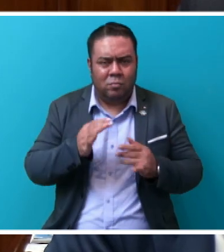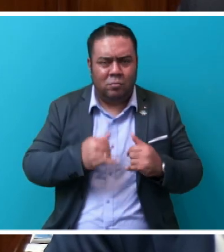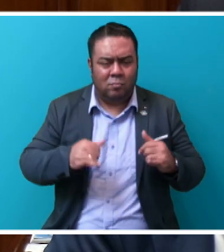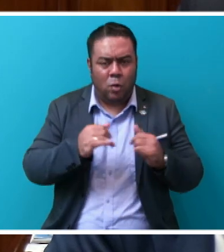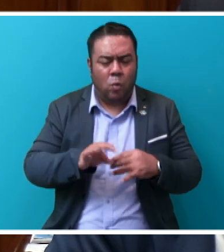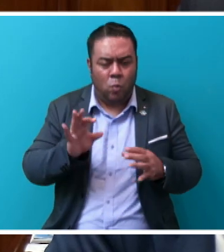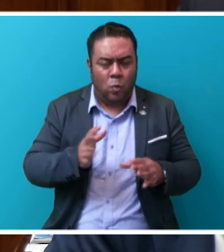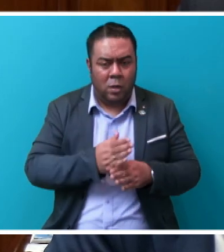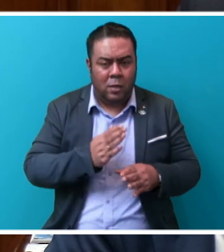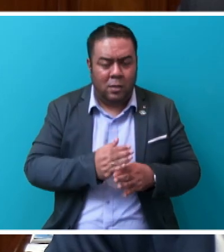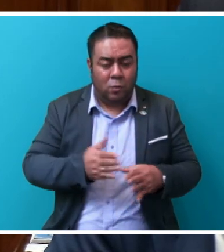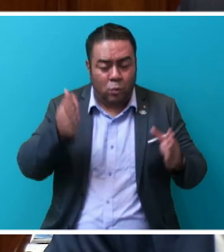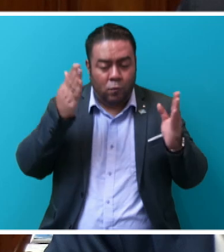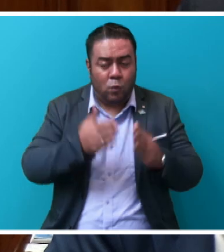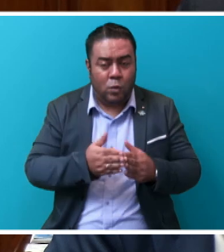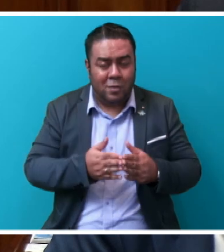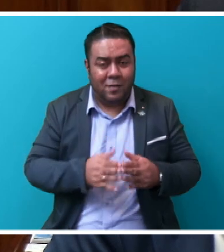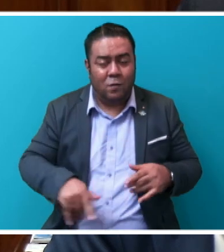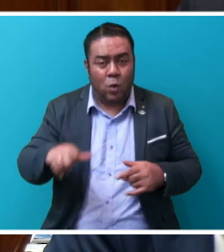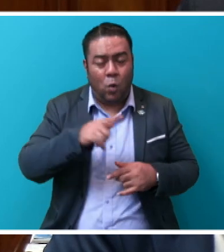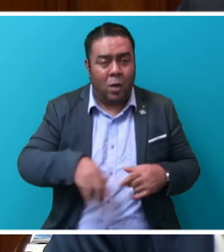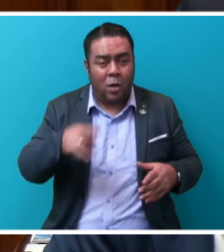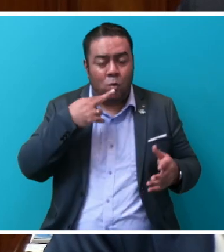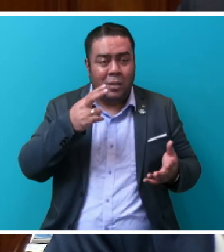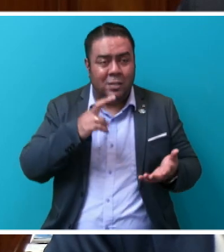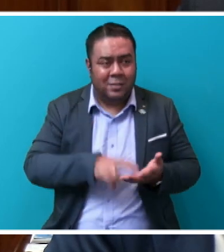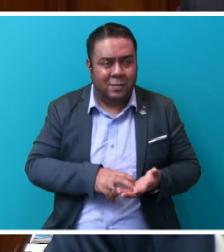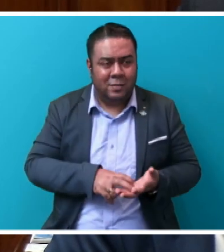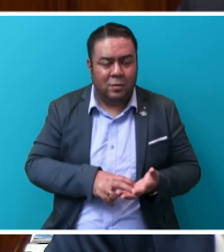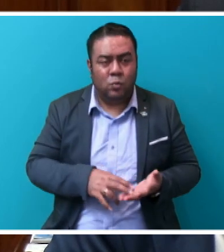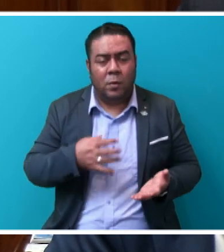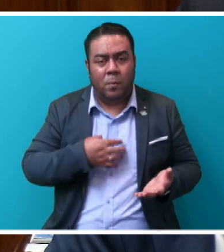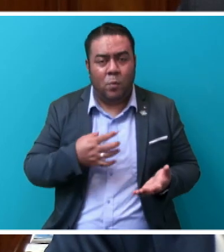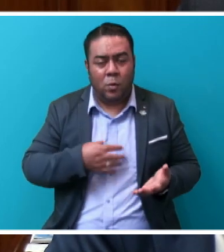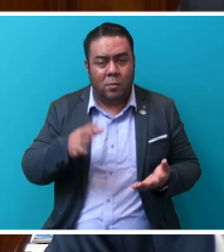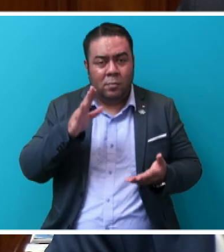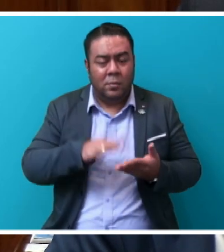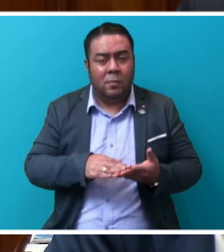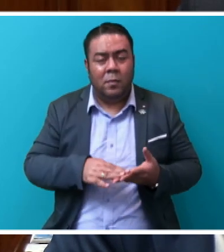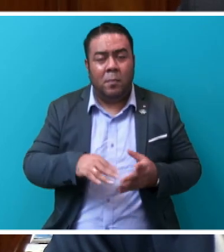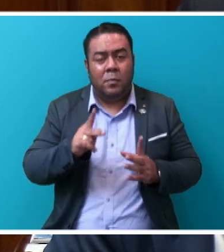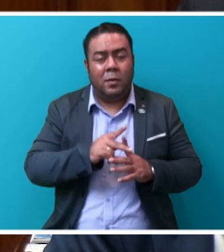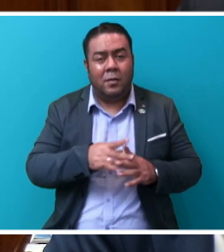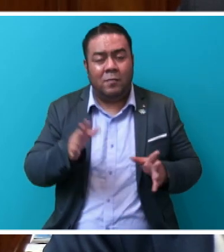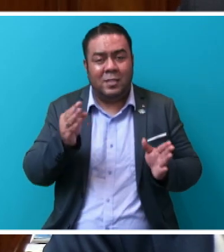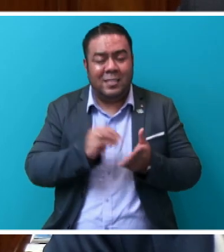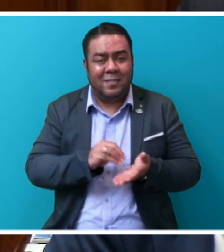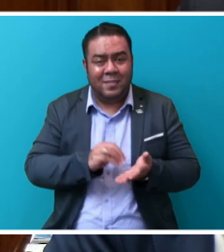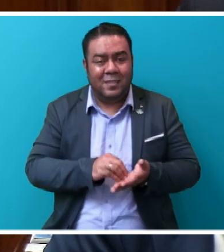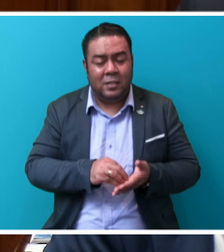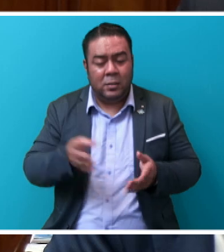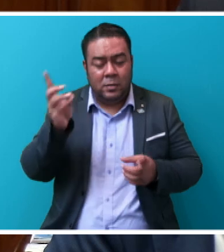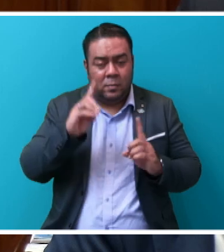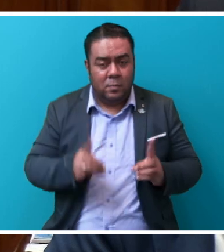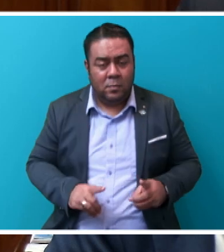that was initially focused on local registration to a more comprehensive and proactive service designed